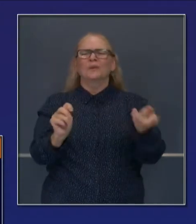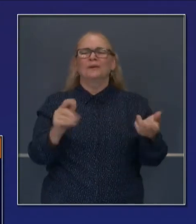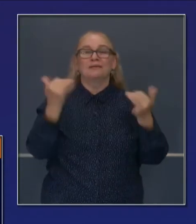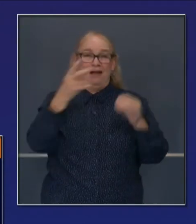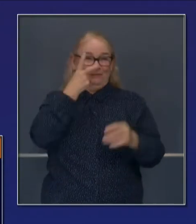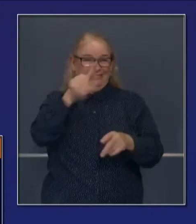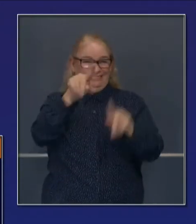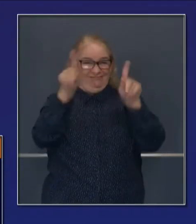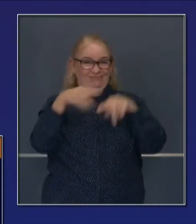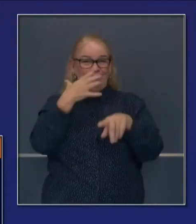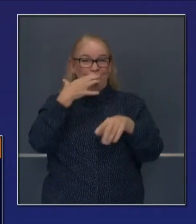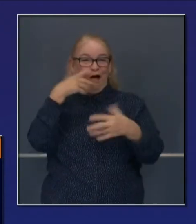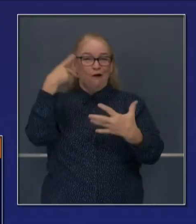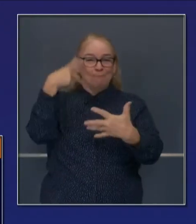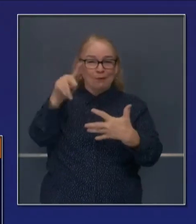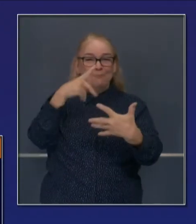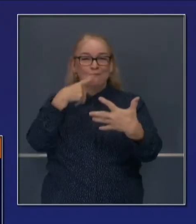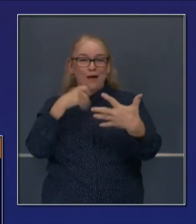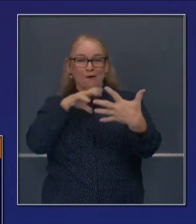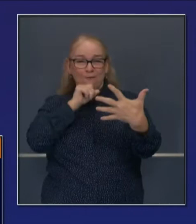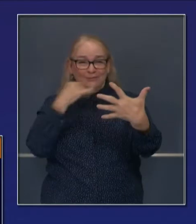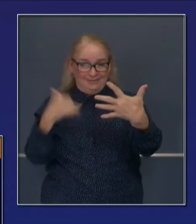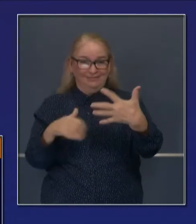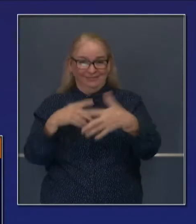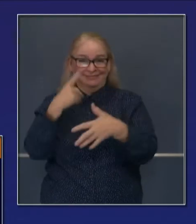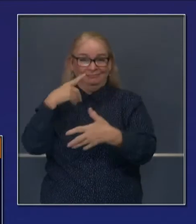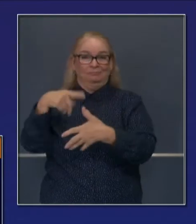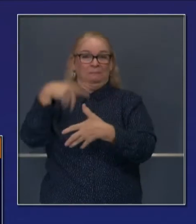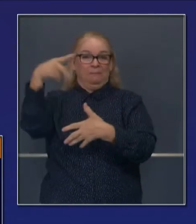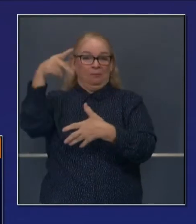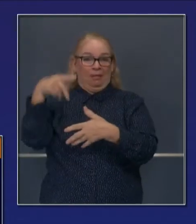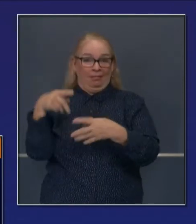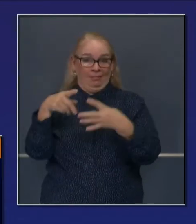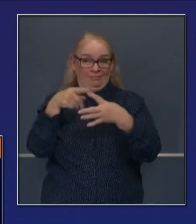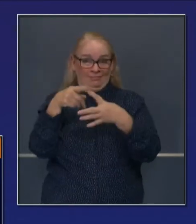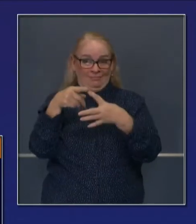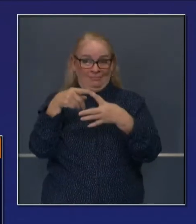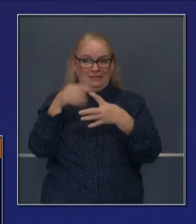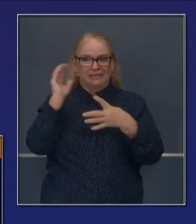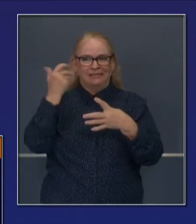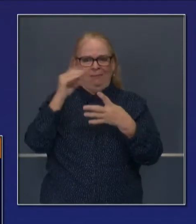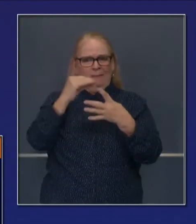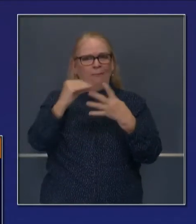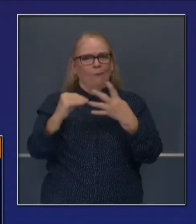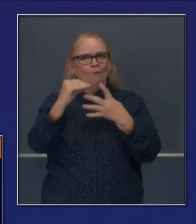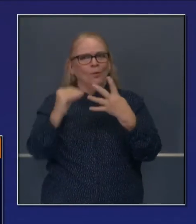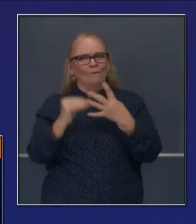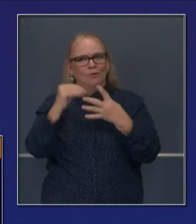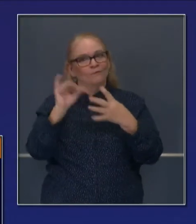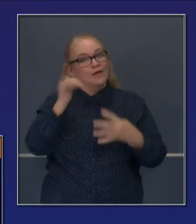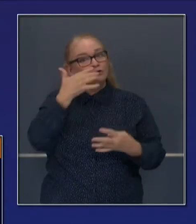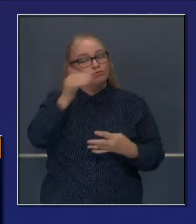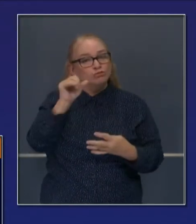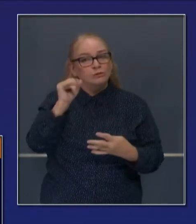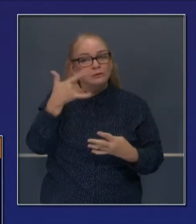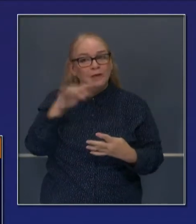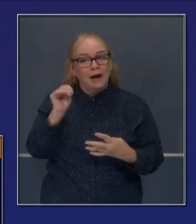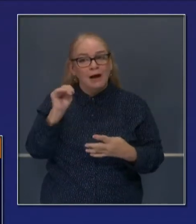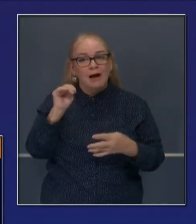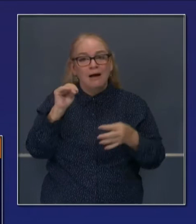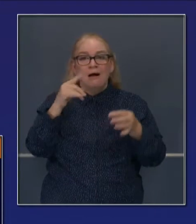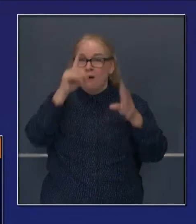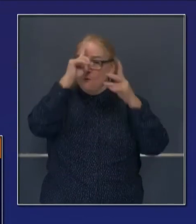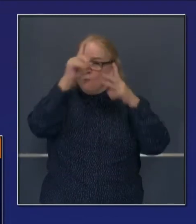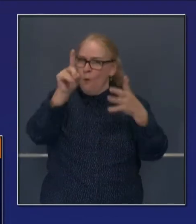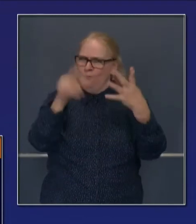here in this slide, off that purple bar and get into ultimately out of yellow. We'll update these tiers,